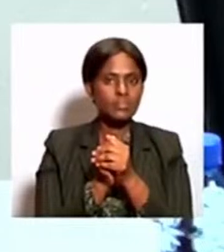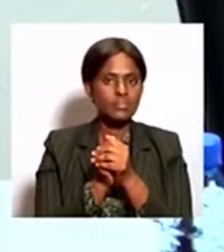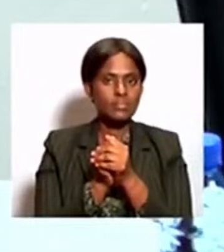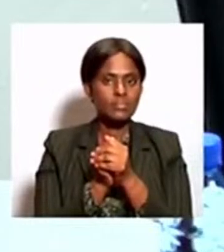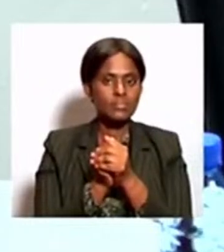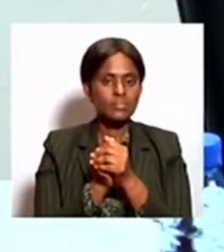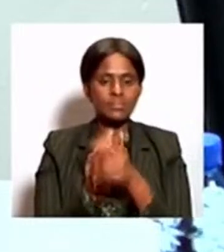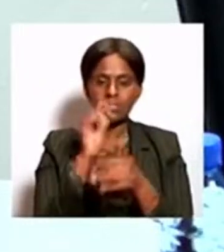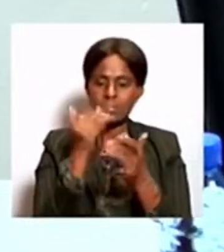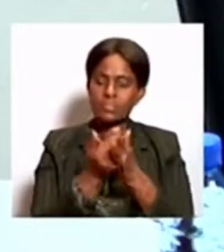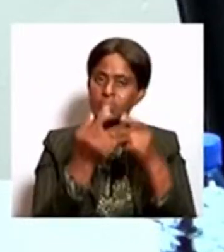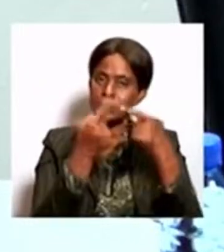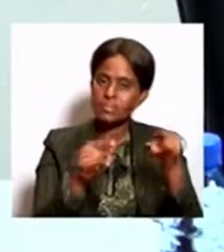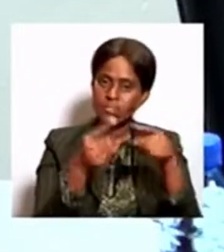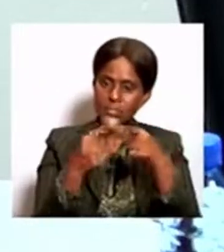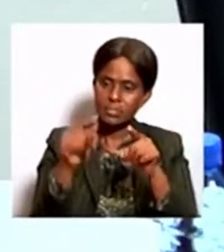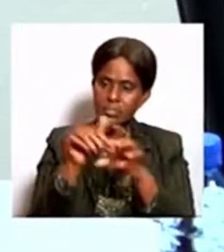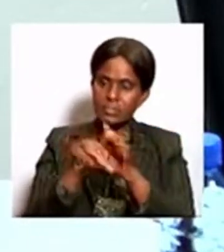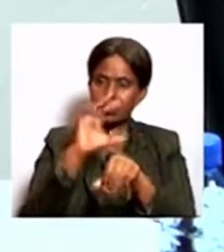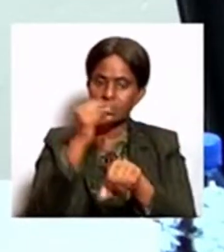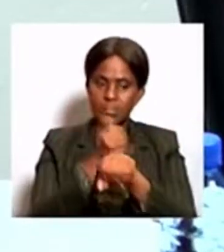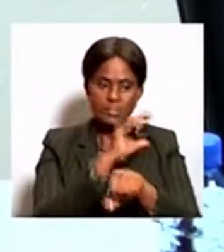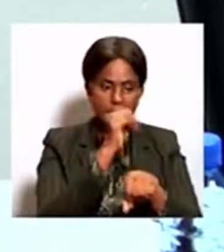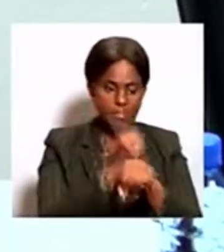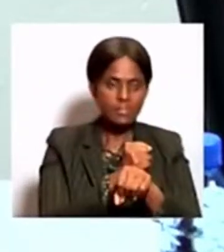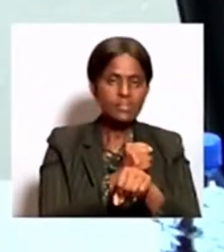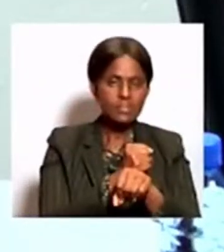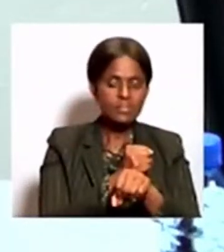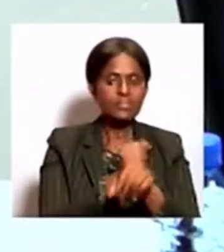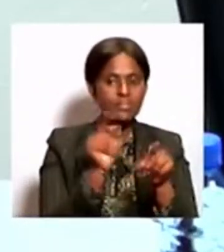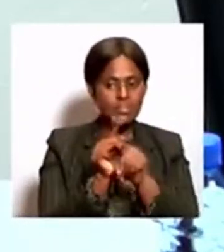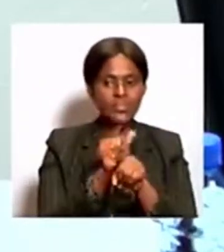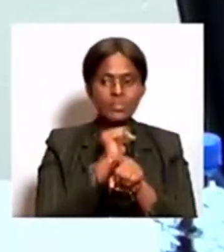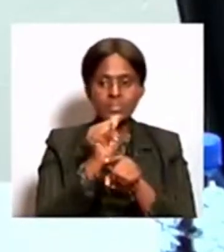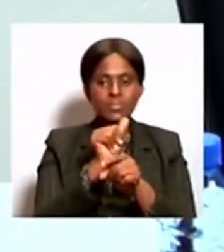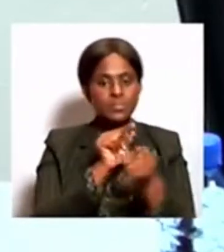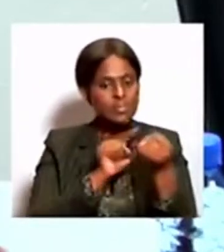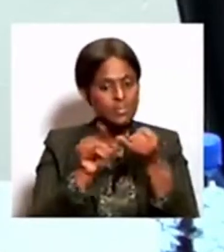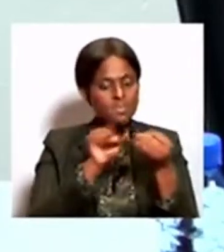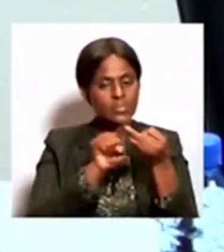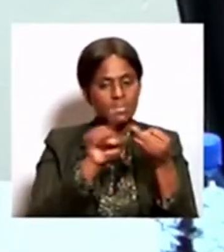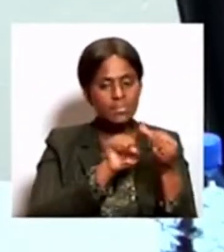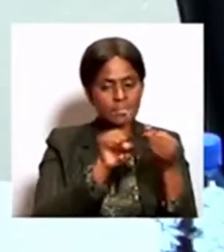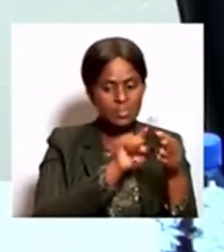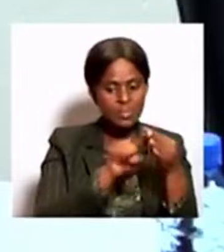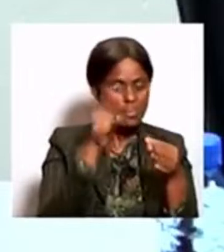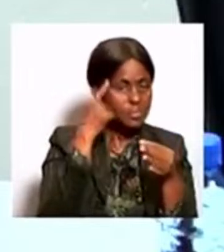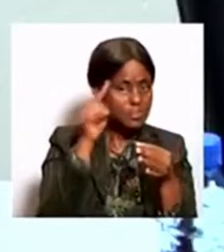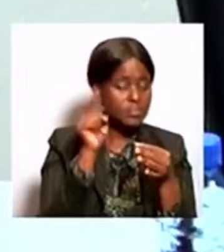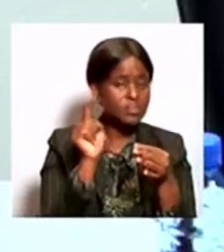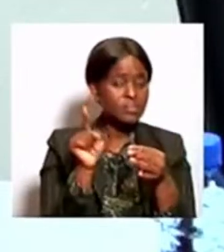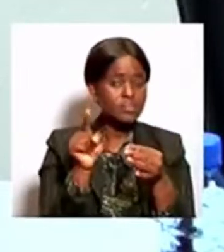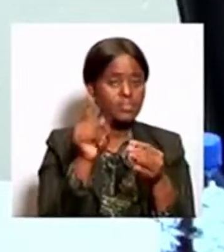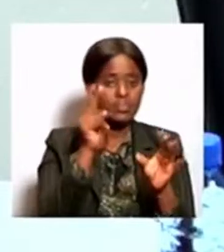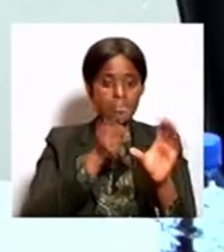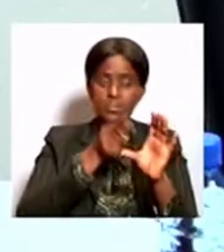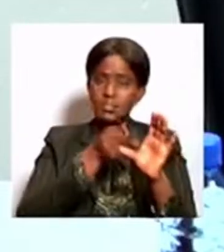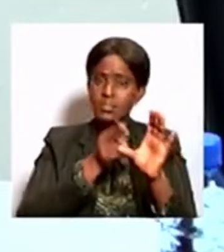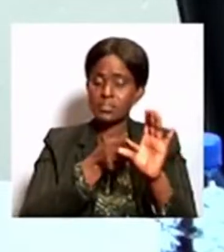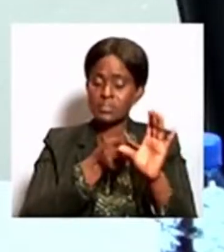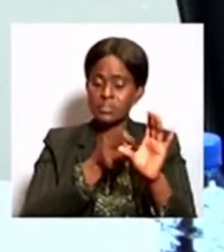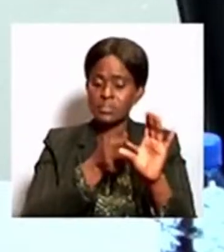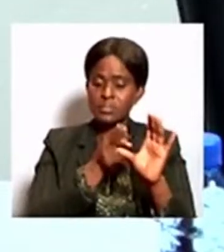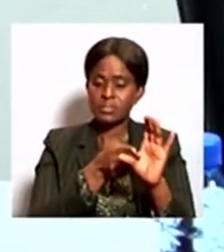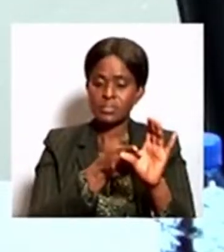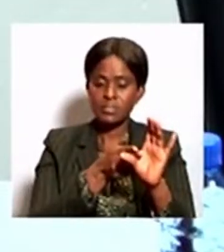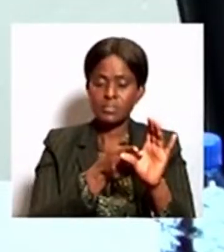All these are happening at Chongwe. And we accounted for fuel.